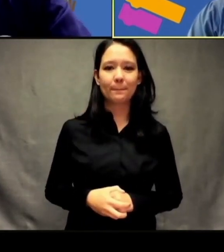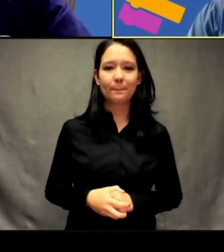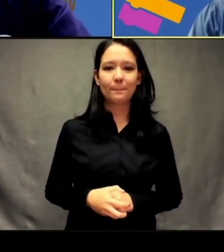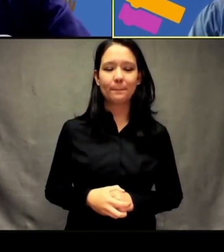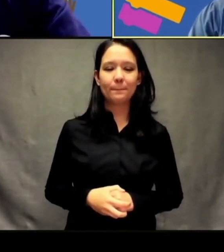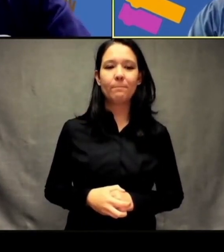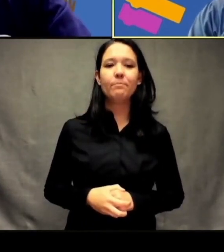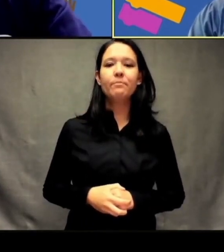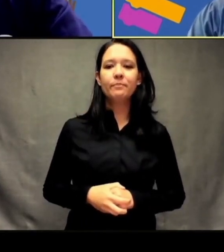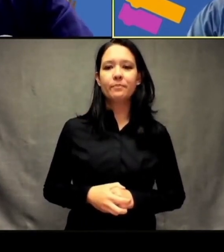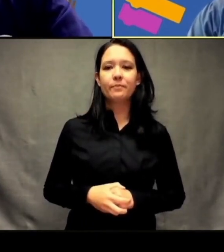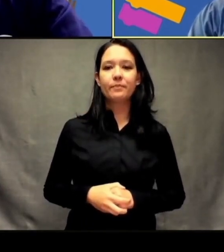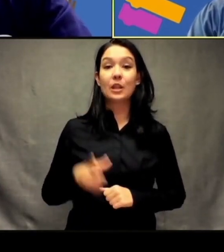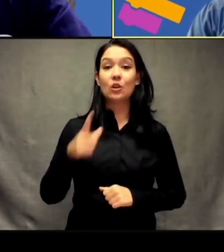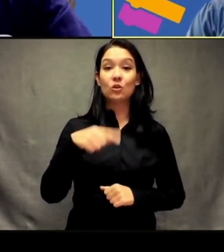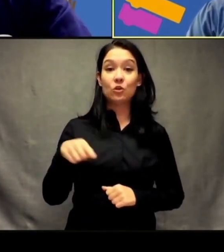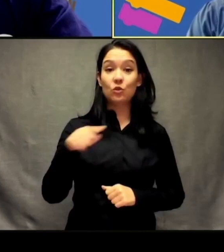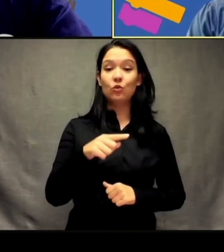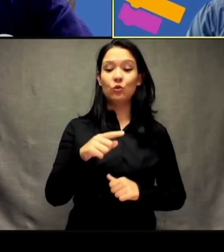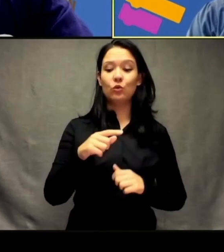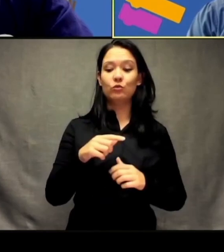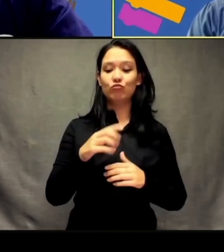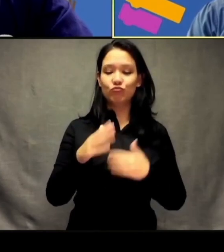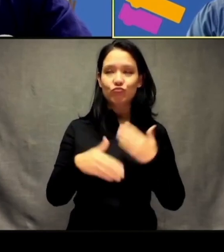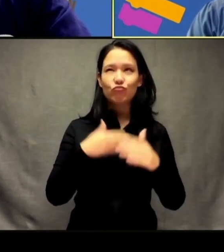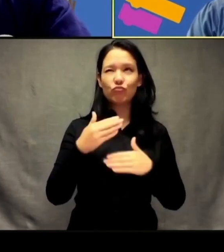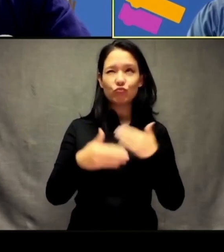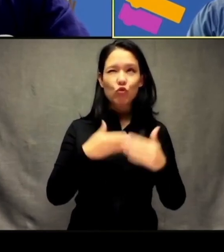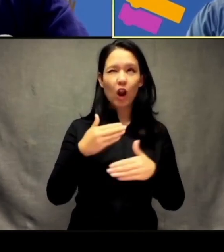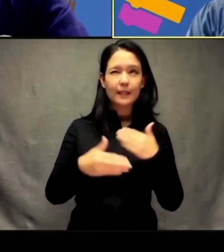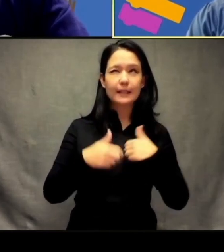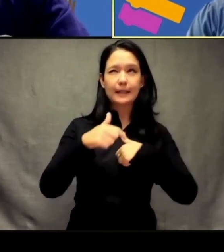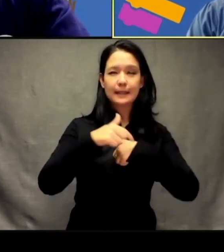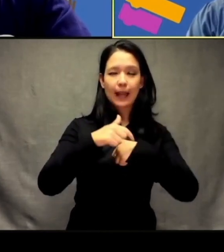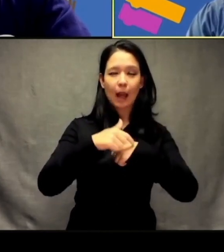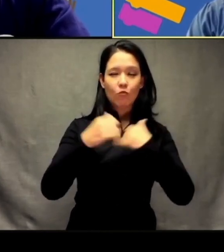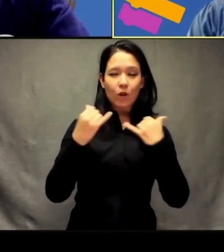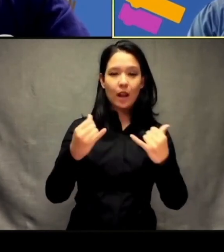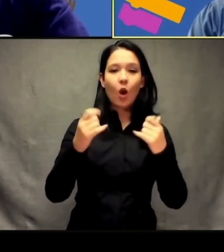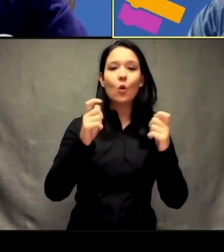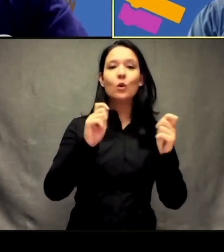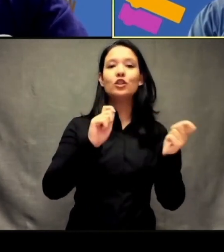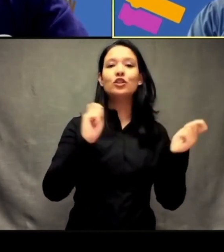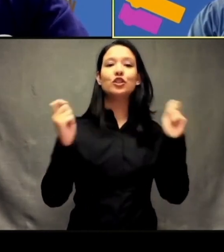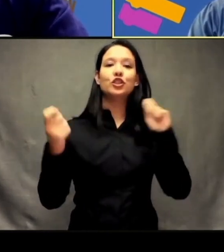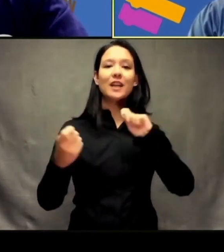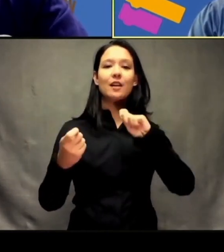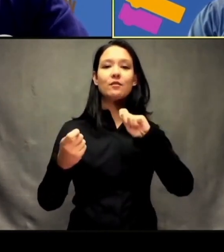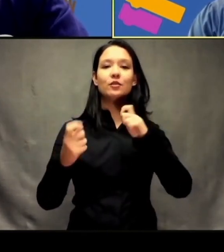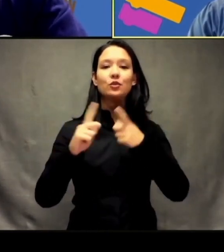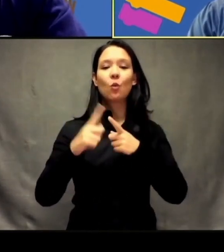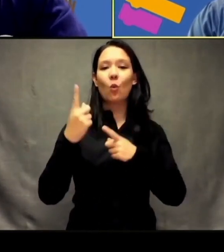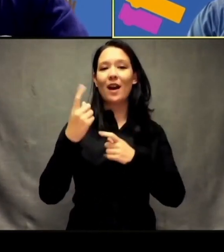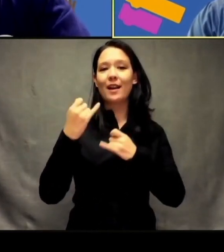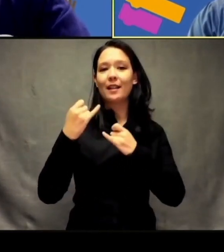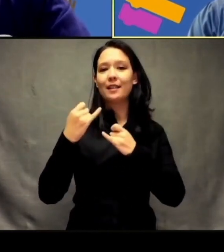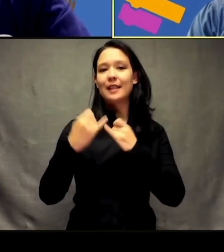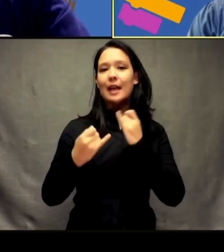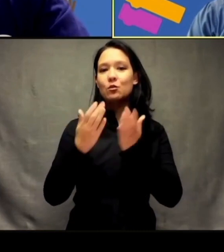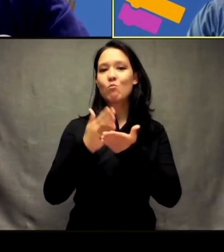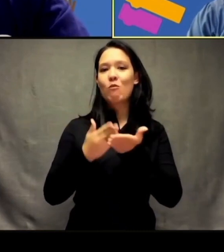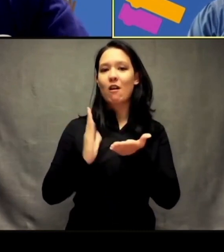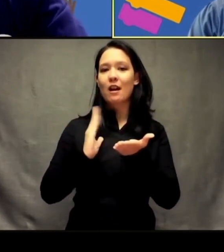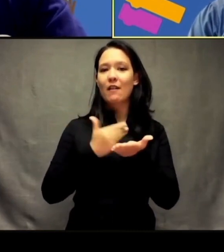getting into just processing time, I am going to shift us into one last part of